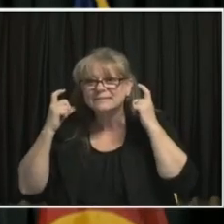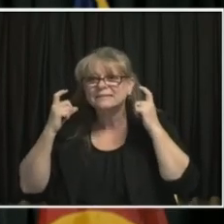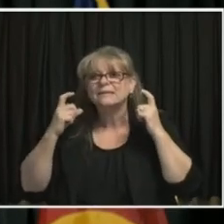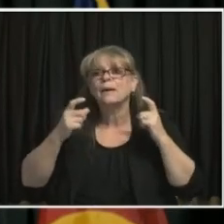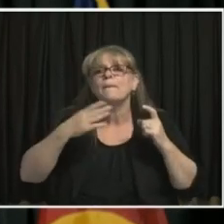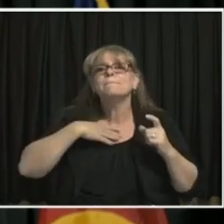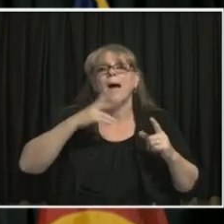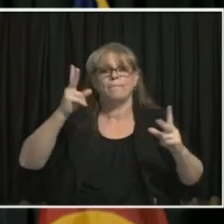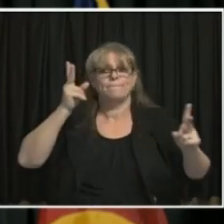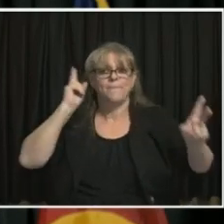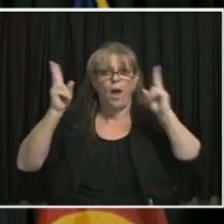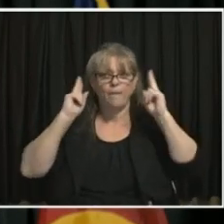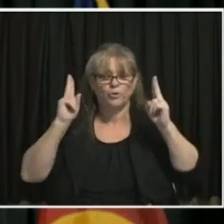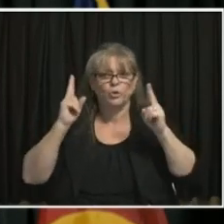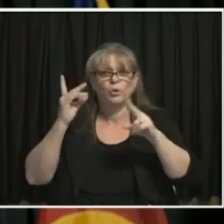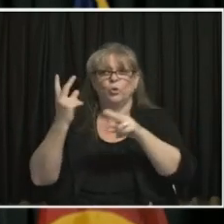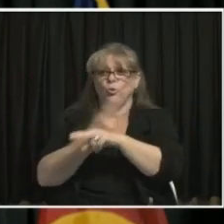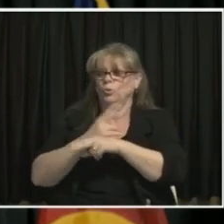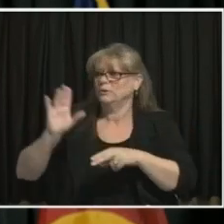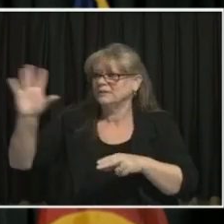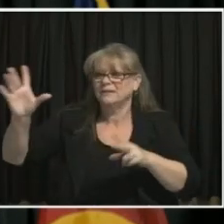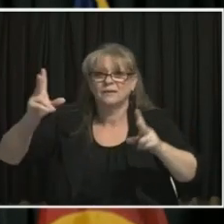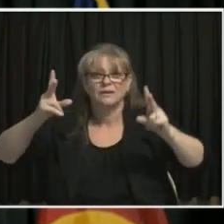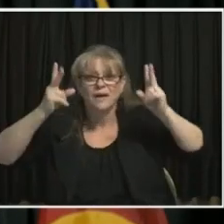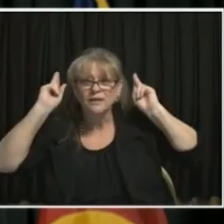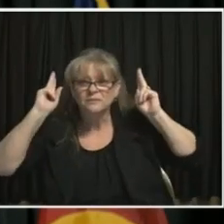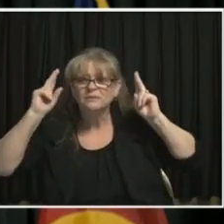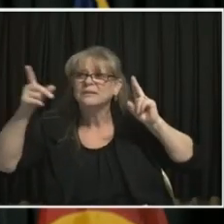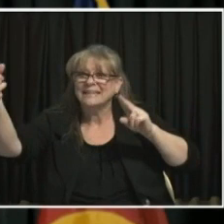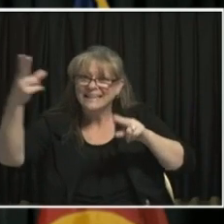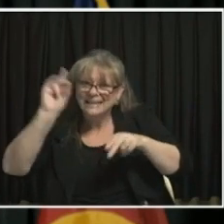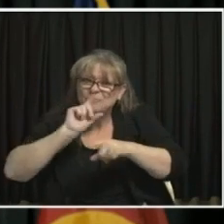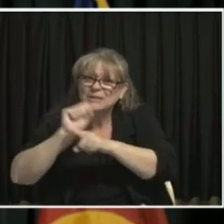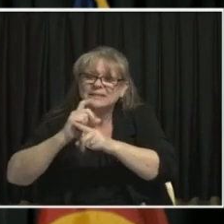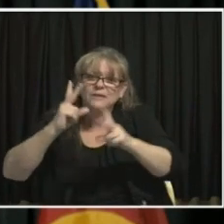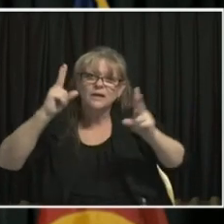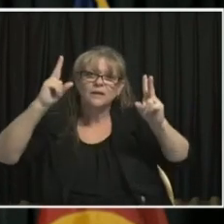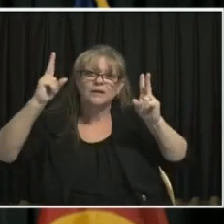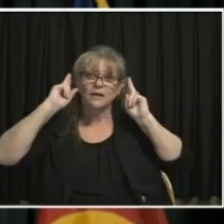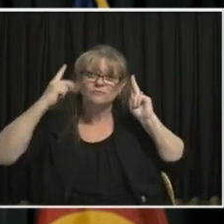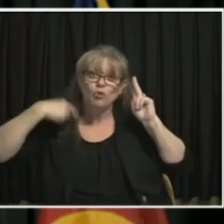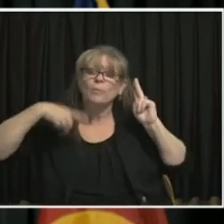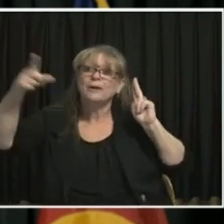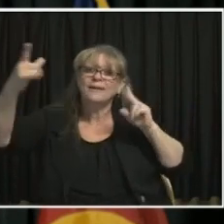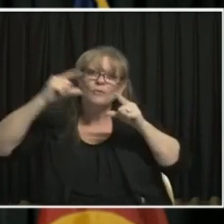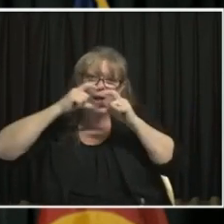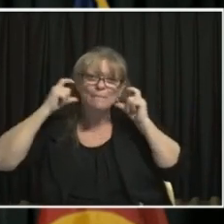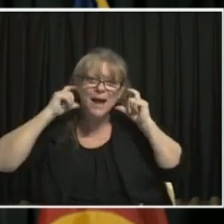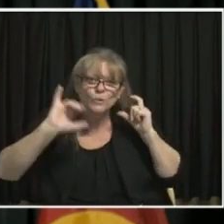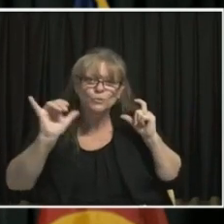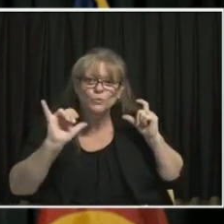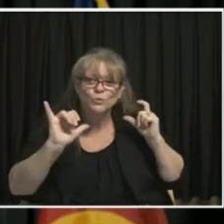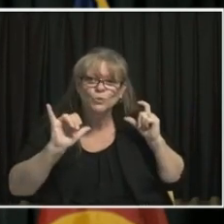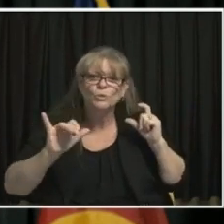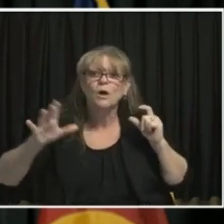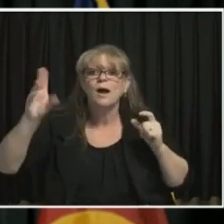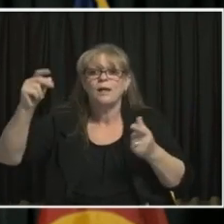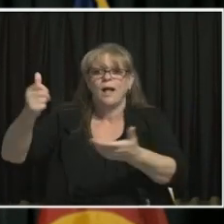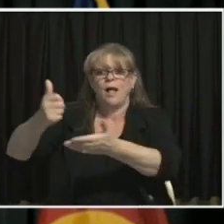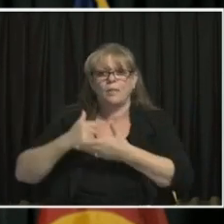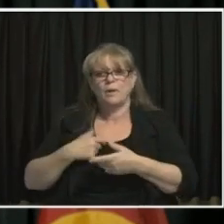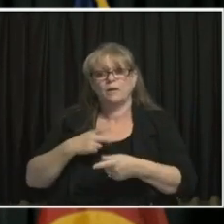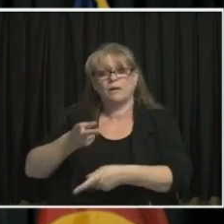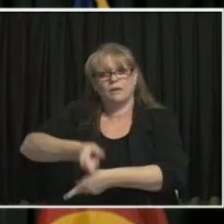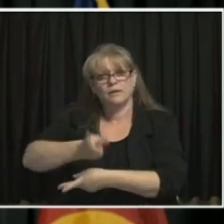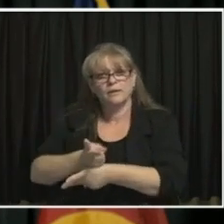safe as we can, and really getting on in a sustainable way with our lives, in a way that's as safe as possible. And